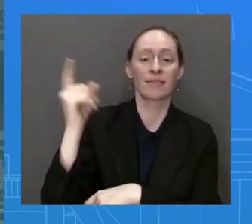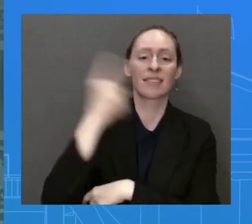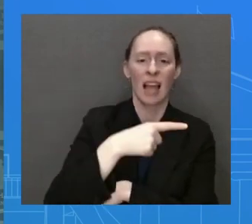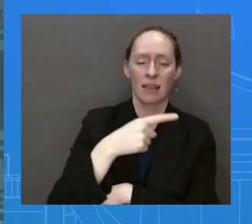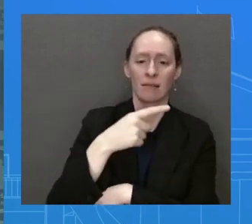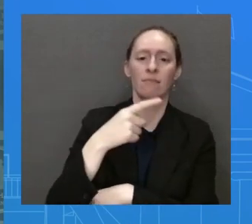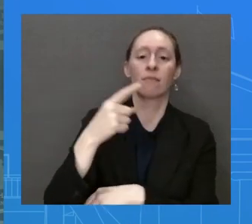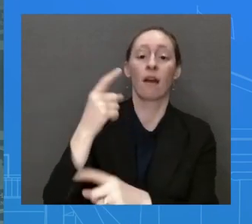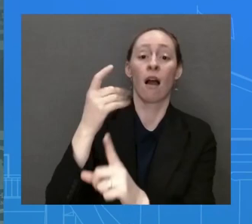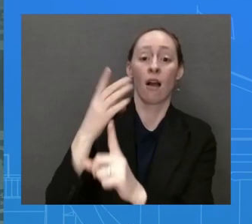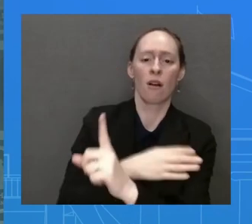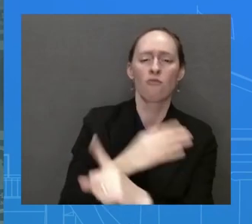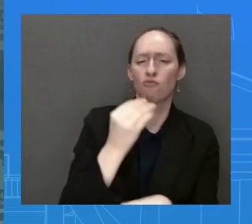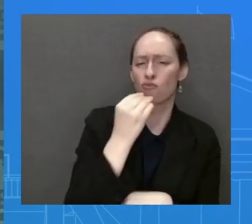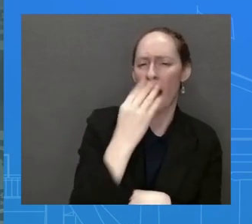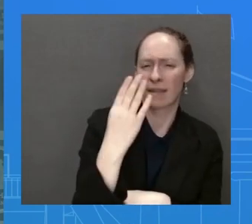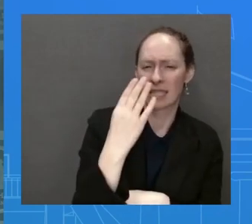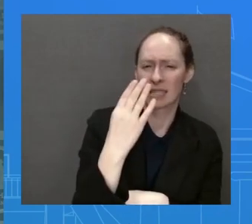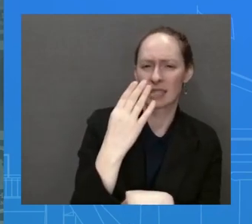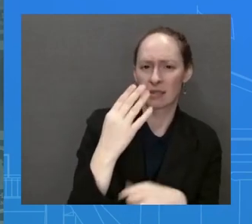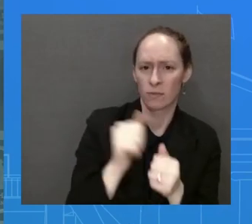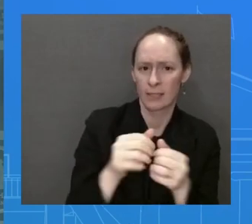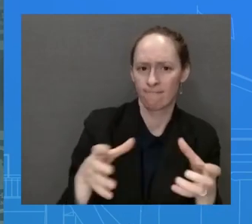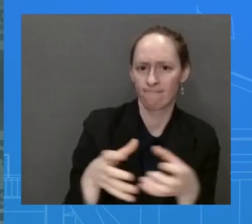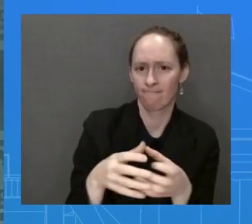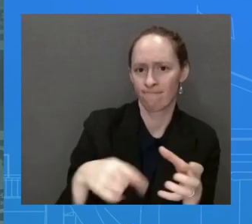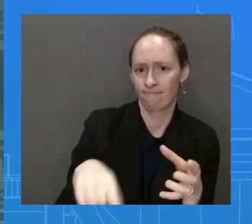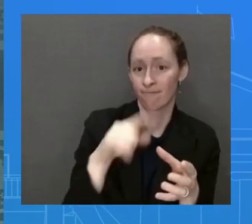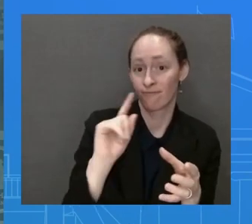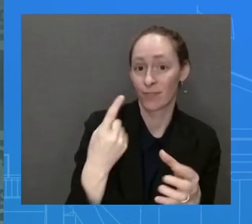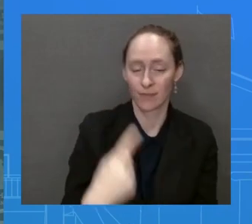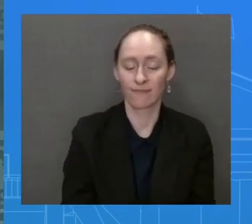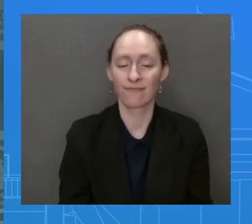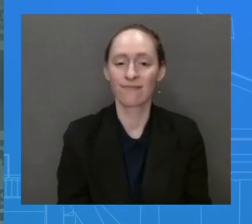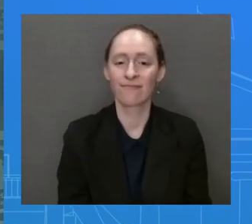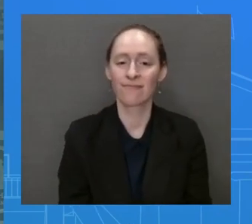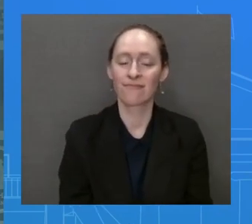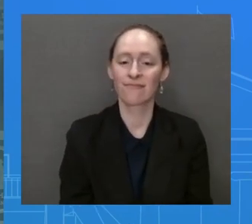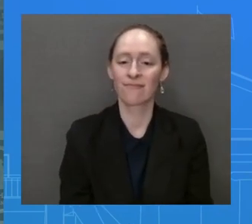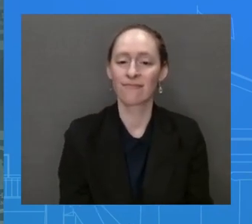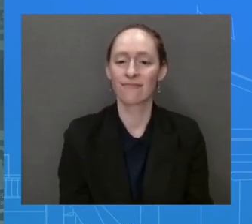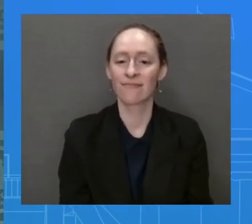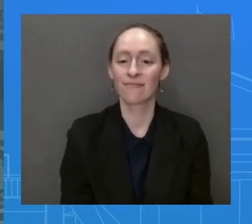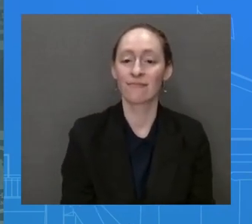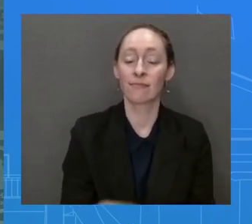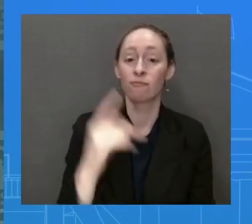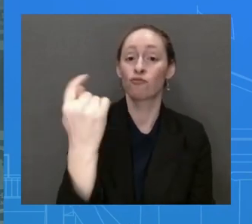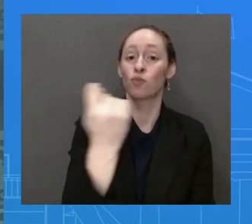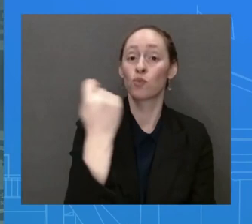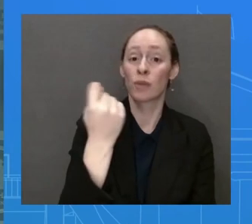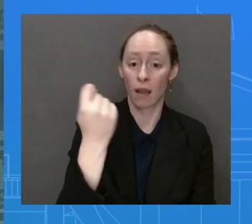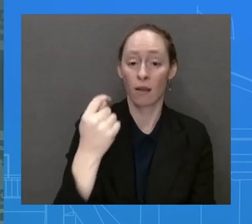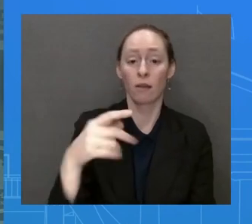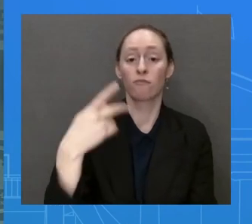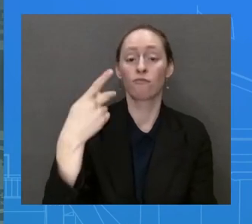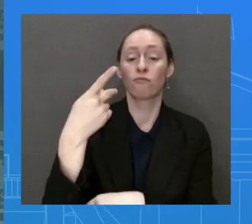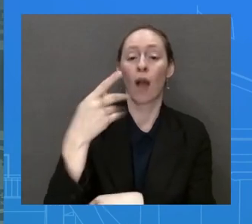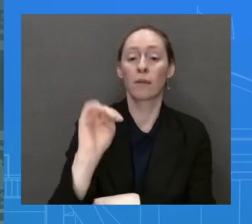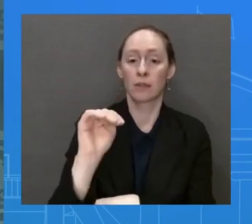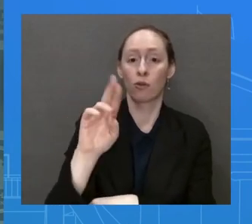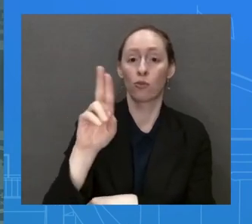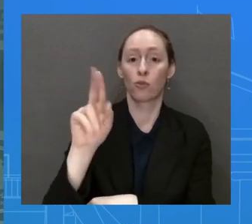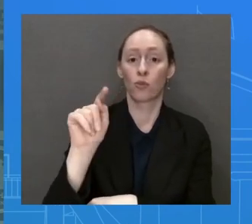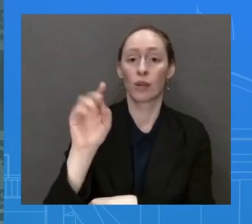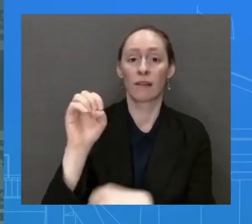address. On Tuesday, the president looks forward to welcoming Prime Minister Mark Rutte of the Netherlands to the White House to further deepen the